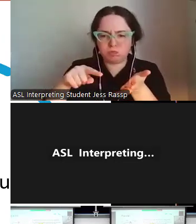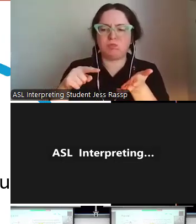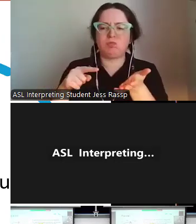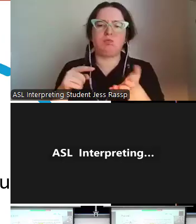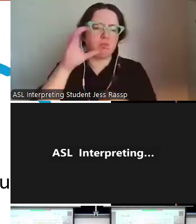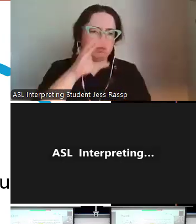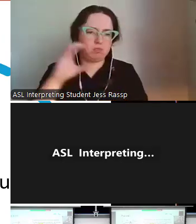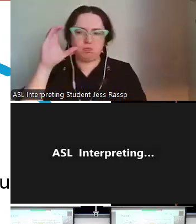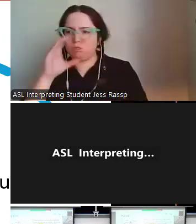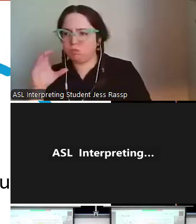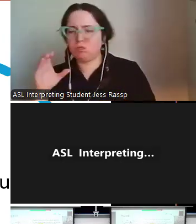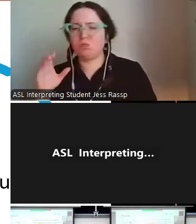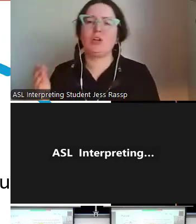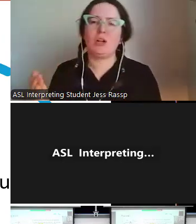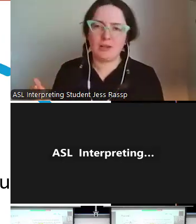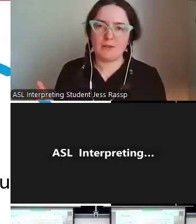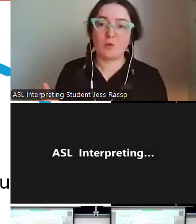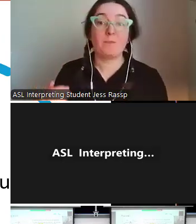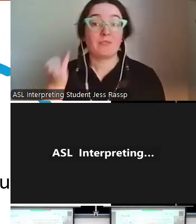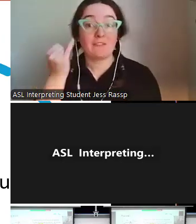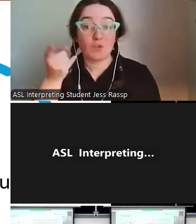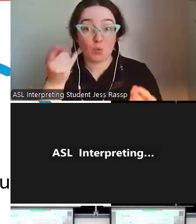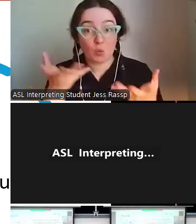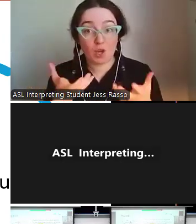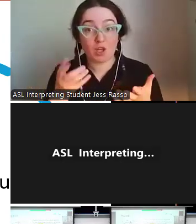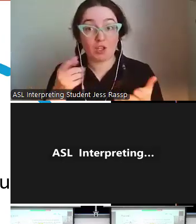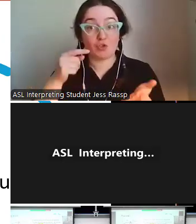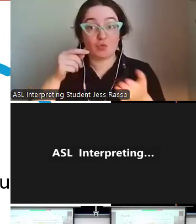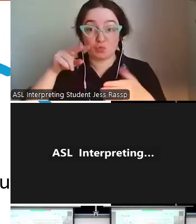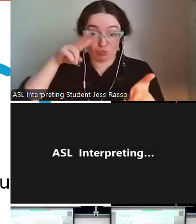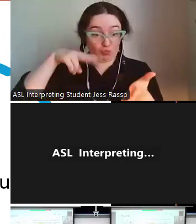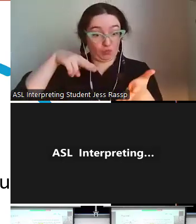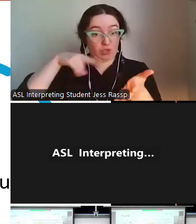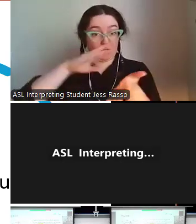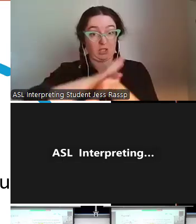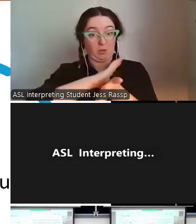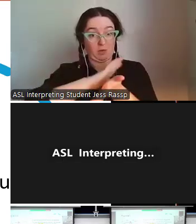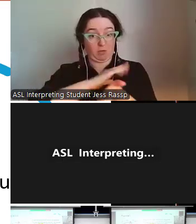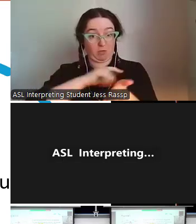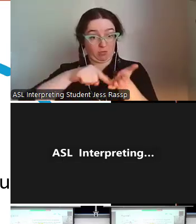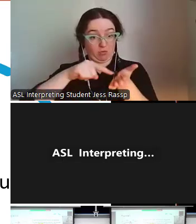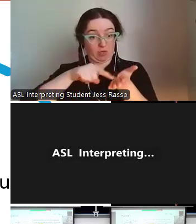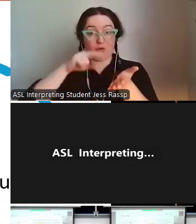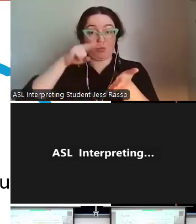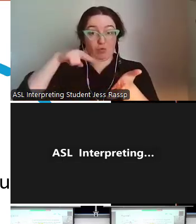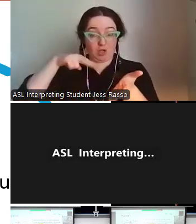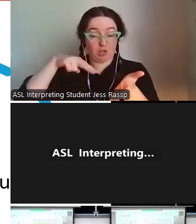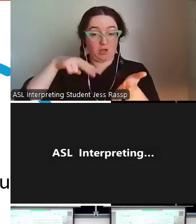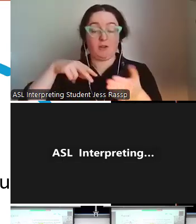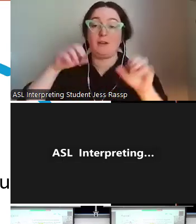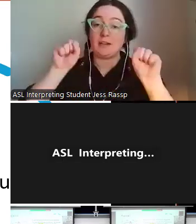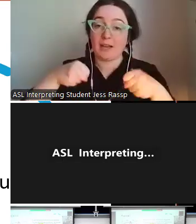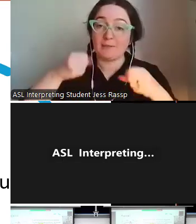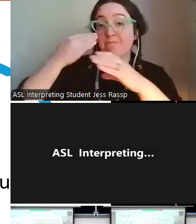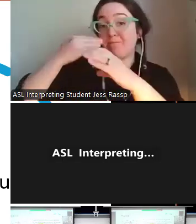can go in the references, just, I'm sure Dr. Cardona can get you the PowerPoint and then you can look through